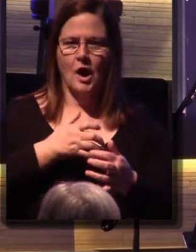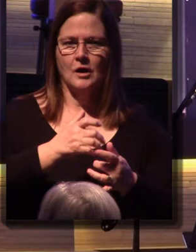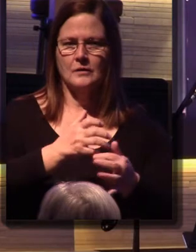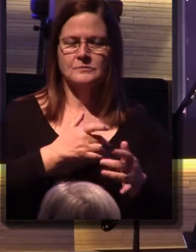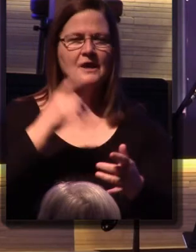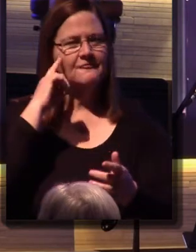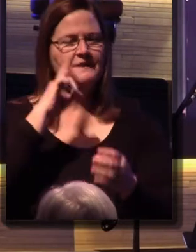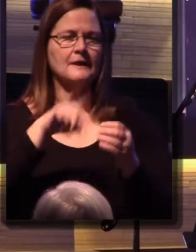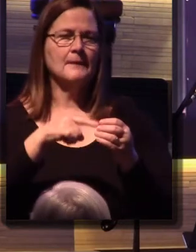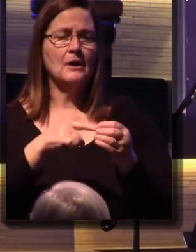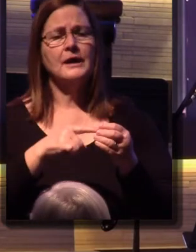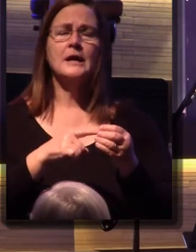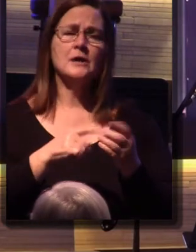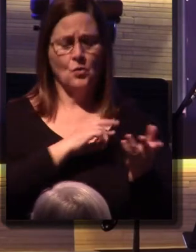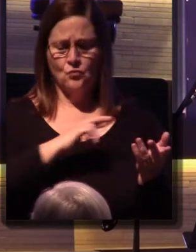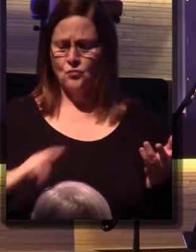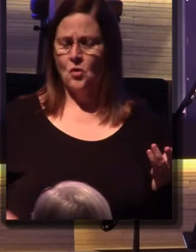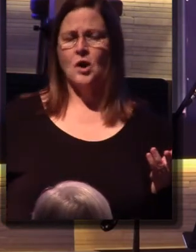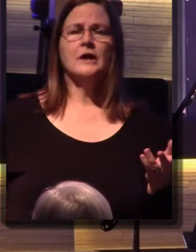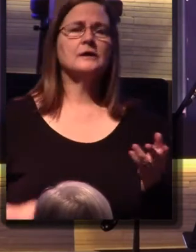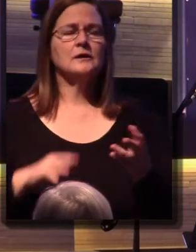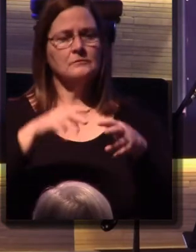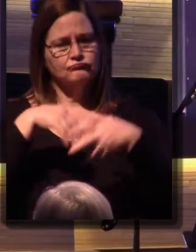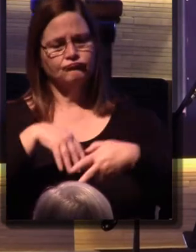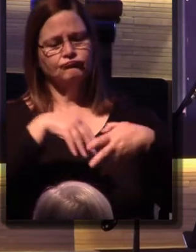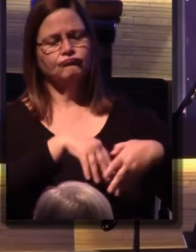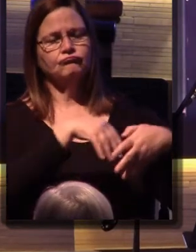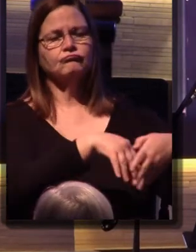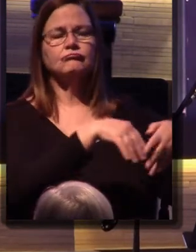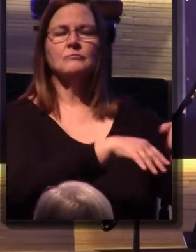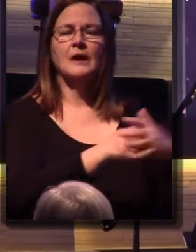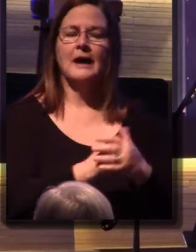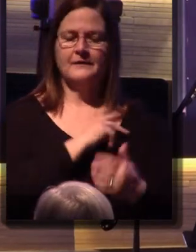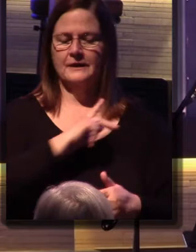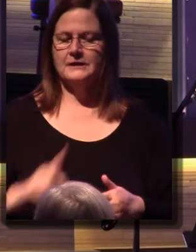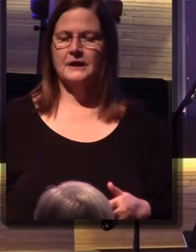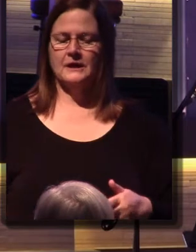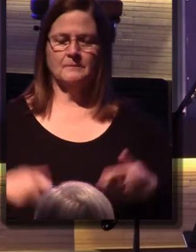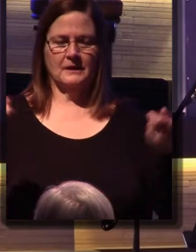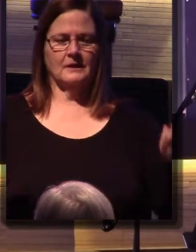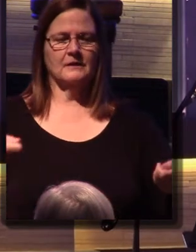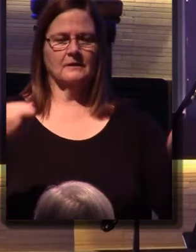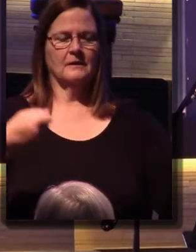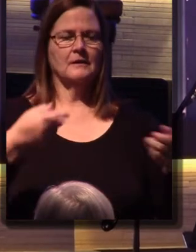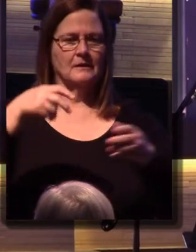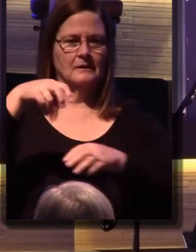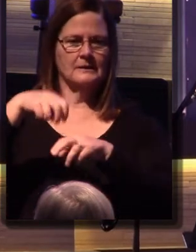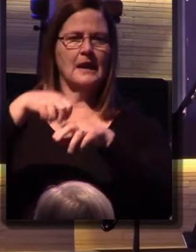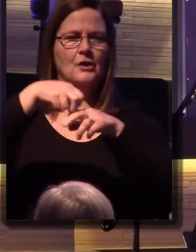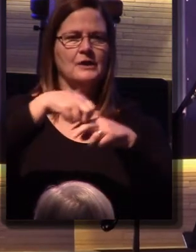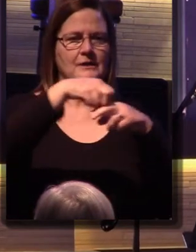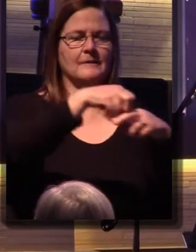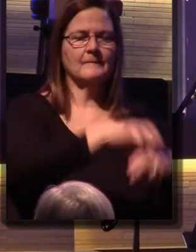harps. And so this, I want you to think of a royal feastal procession, and the king being carried on this beautiful